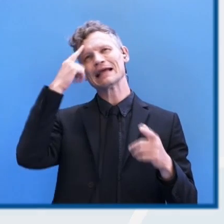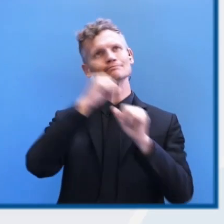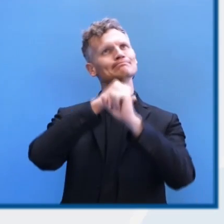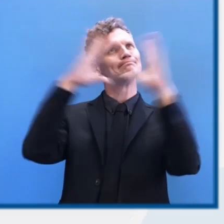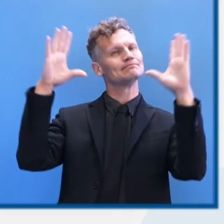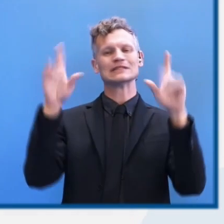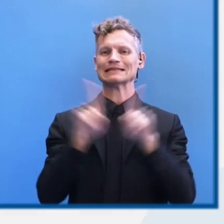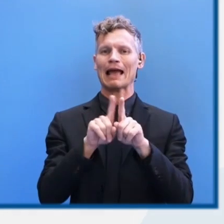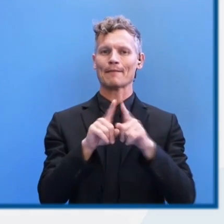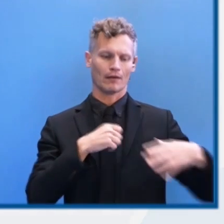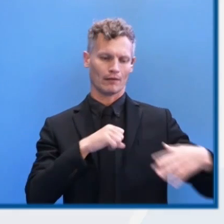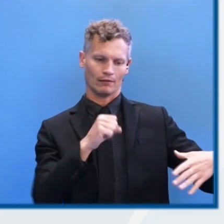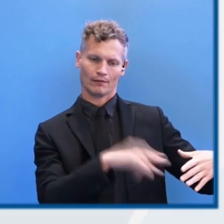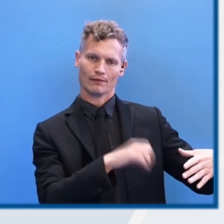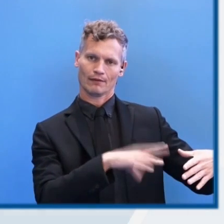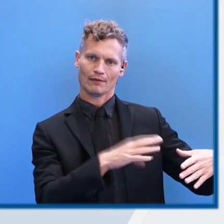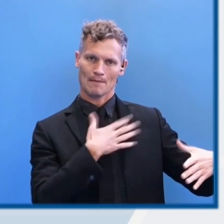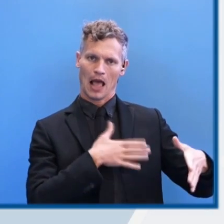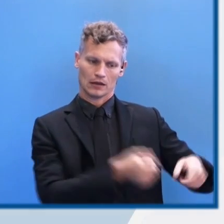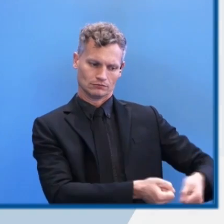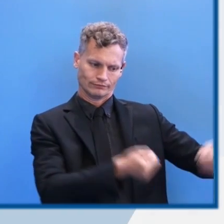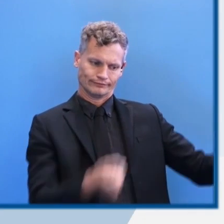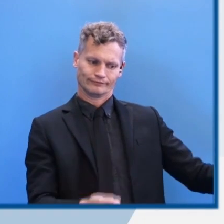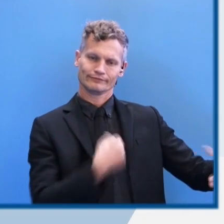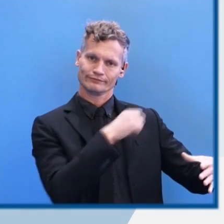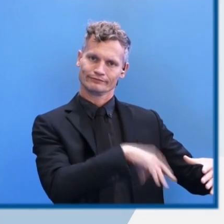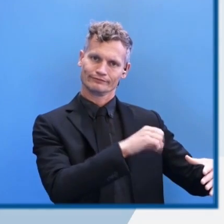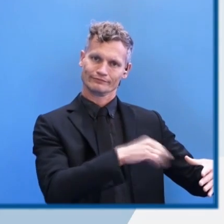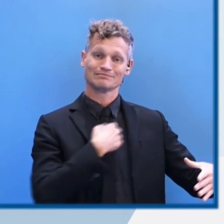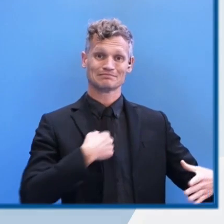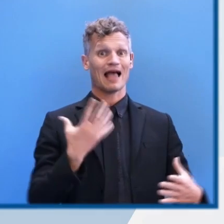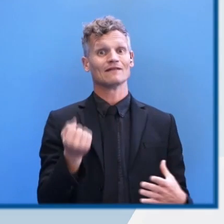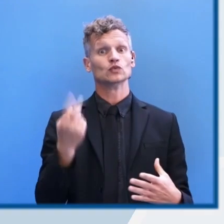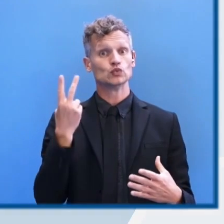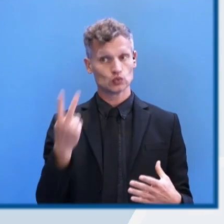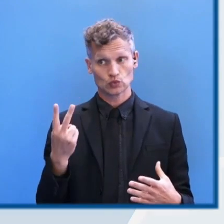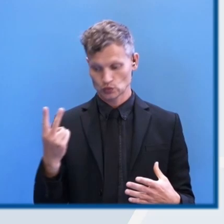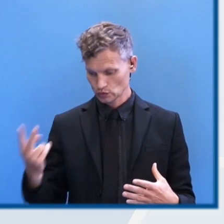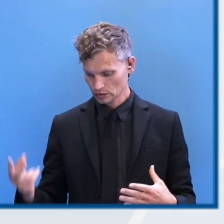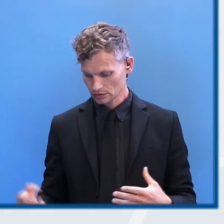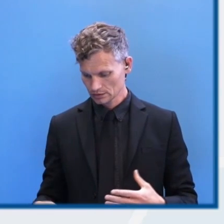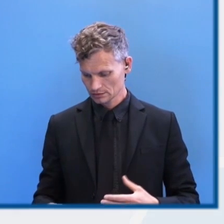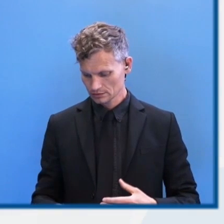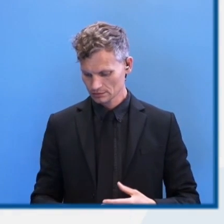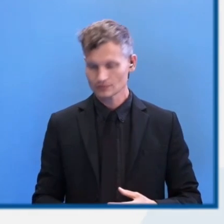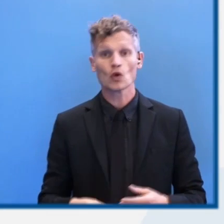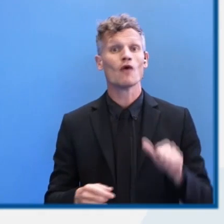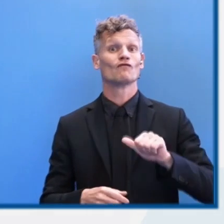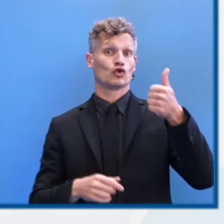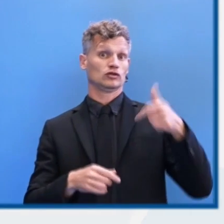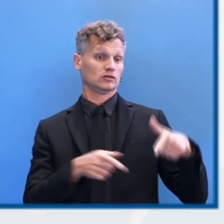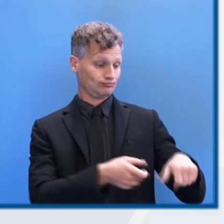first toolbox is the box for the primary effects of what is happening, the